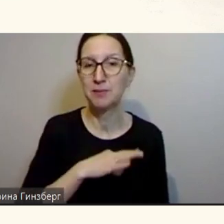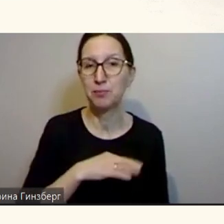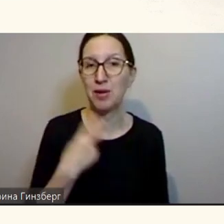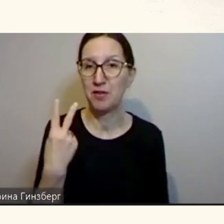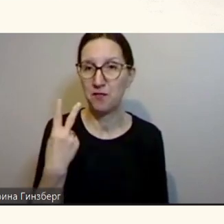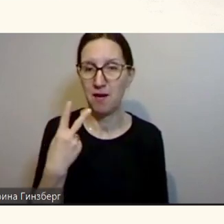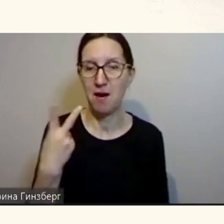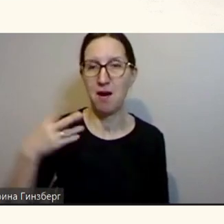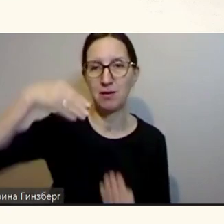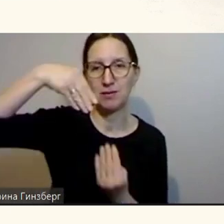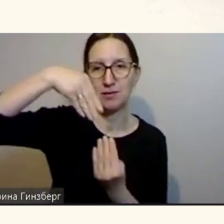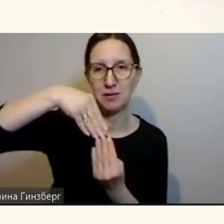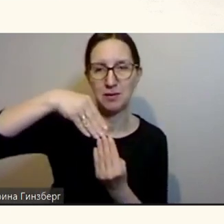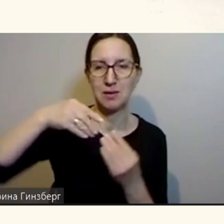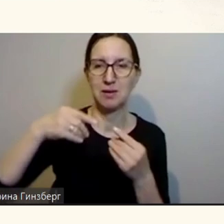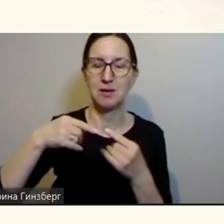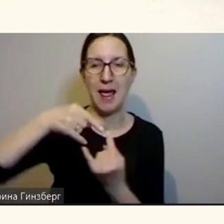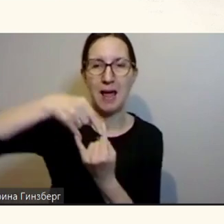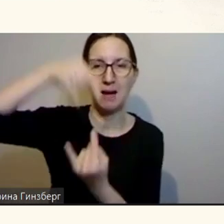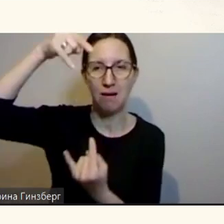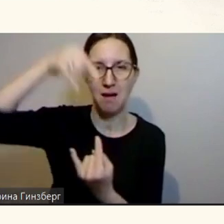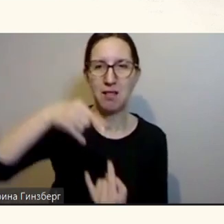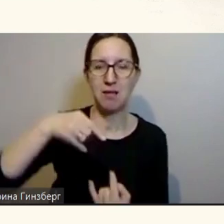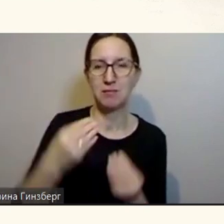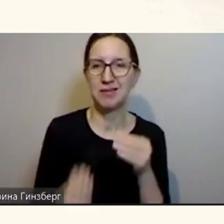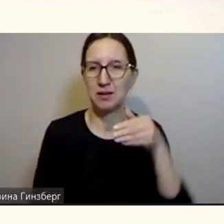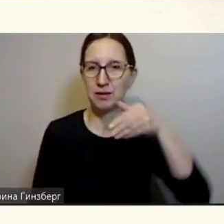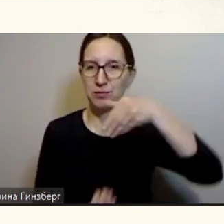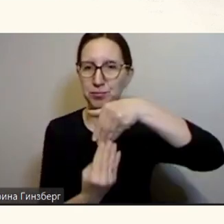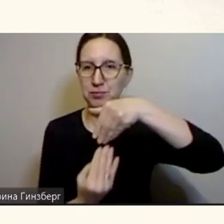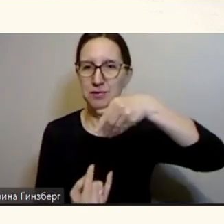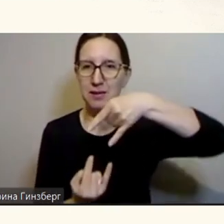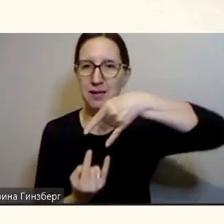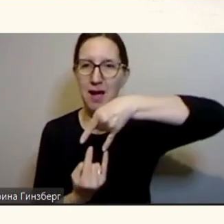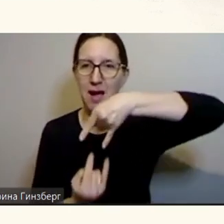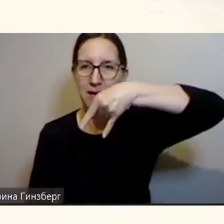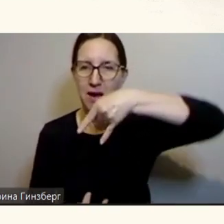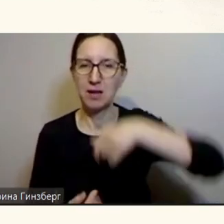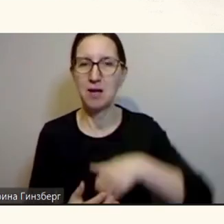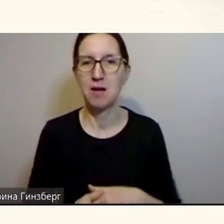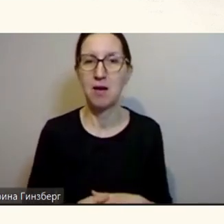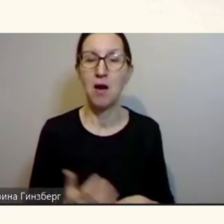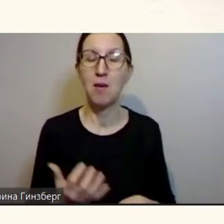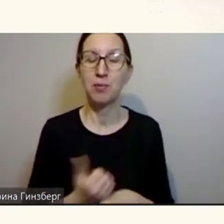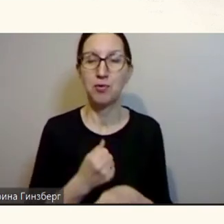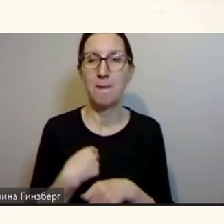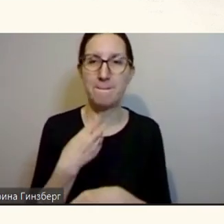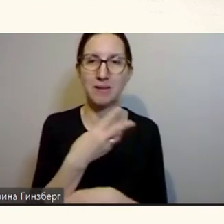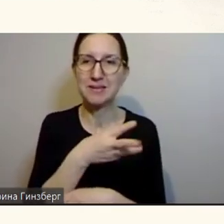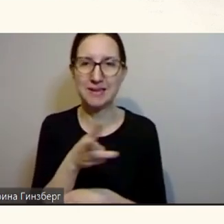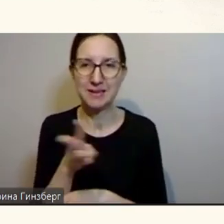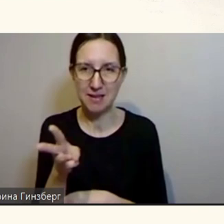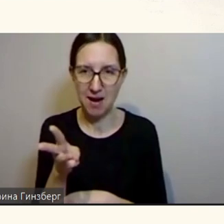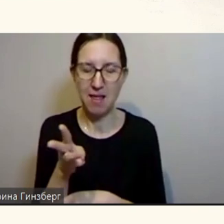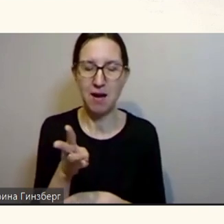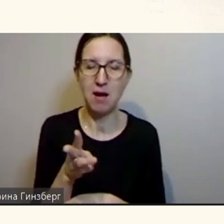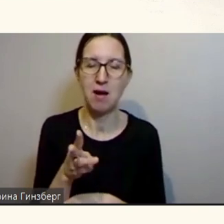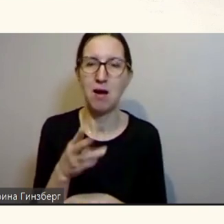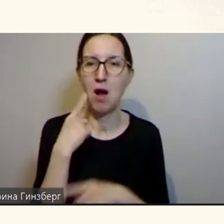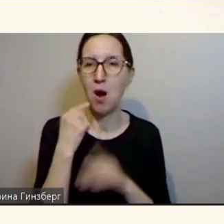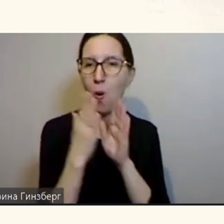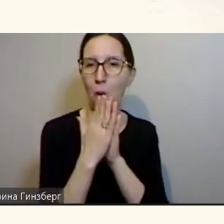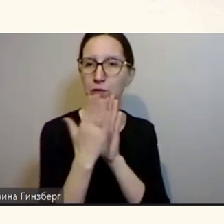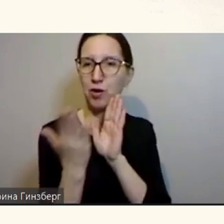shot, we shot the reflection and not the person. So, and then you flip it upside down and